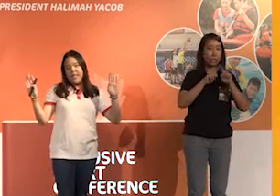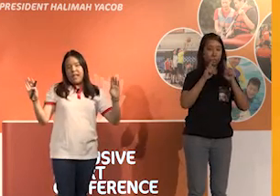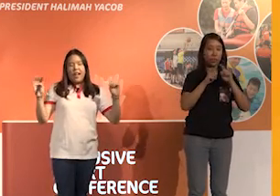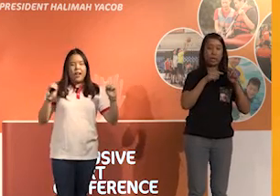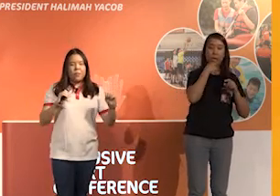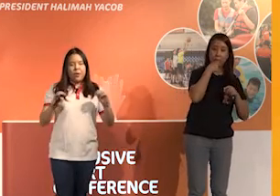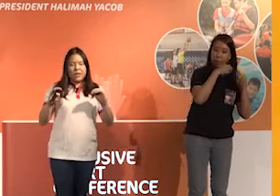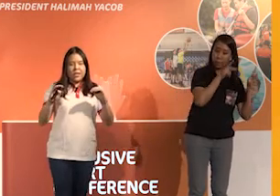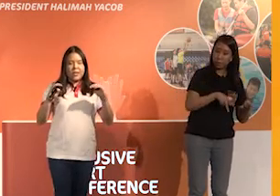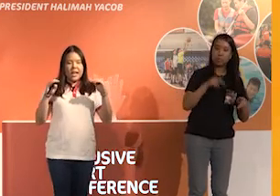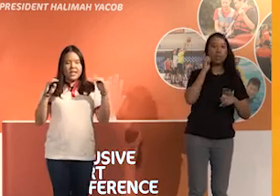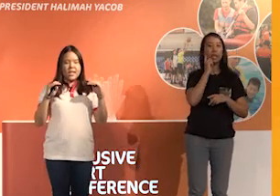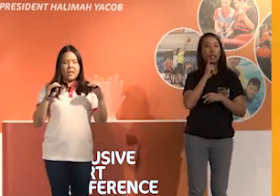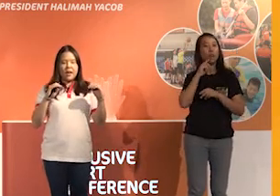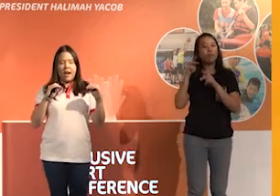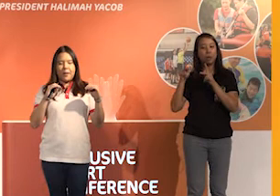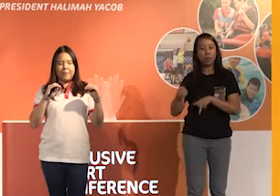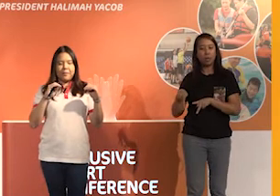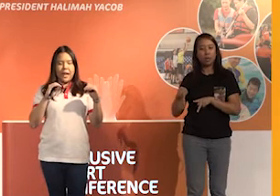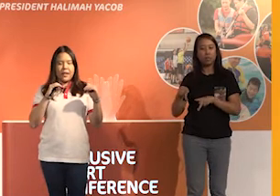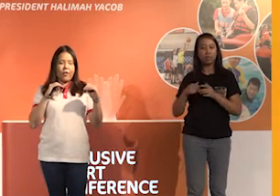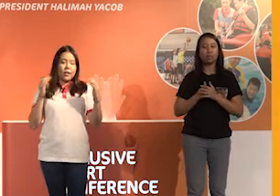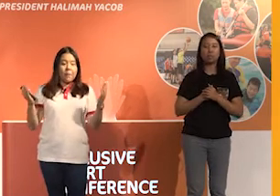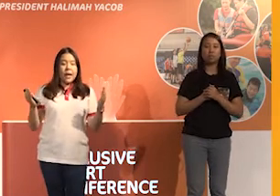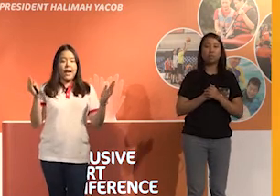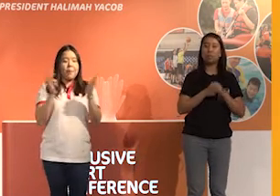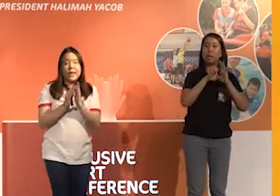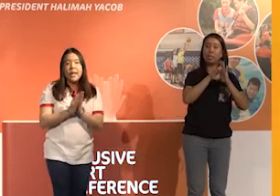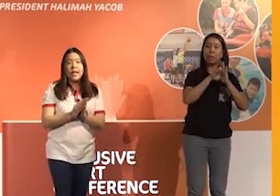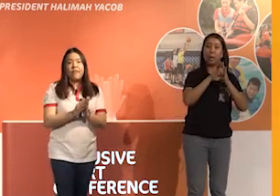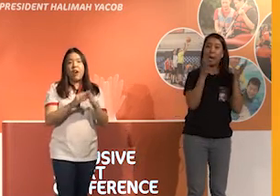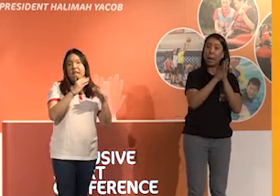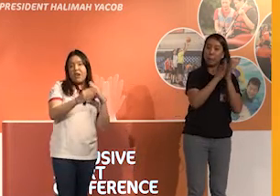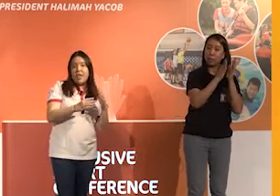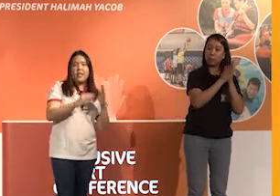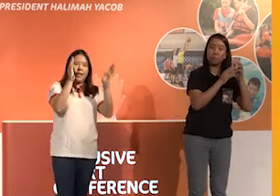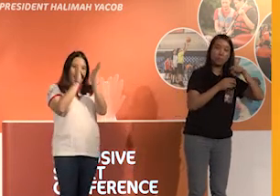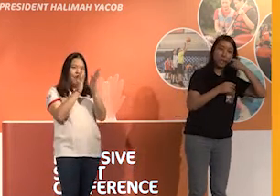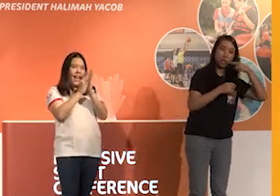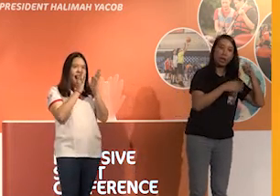person. Mostly you can do like for example clapping for